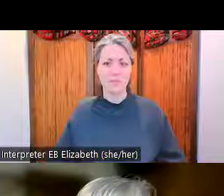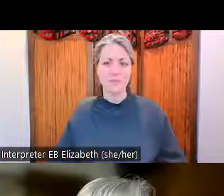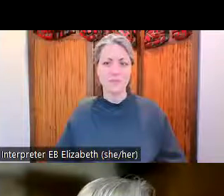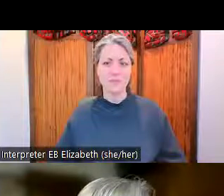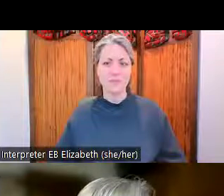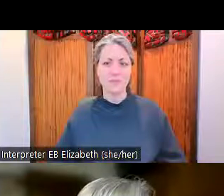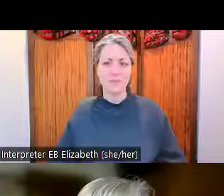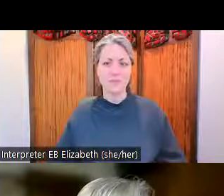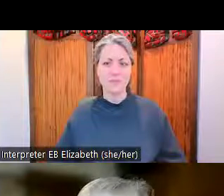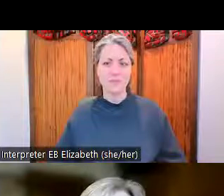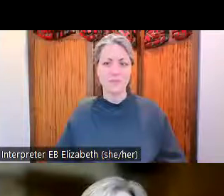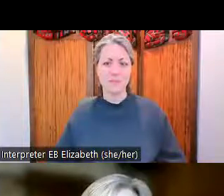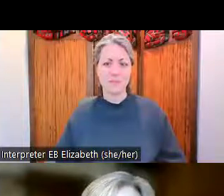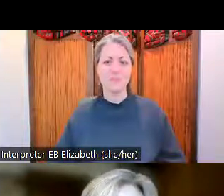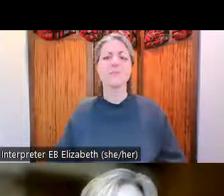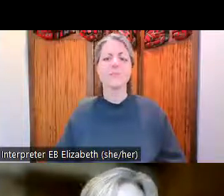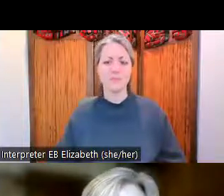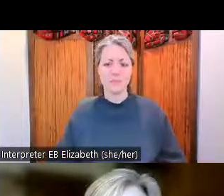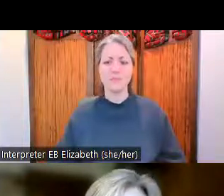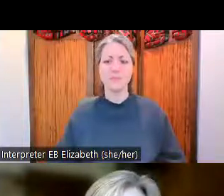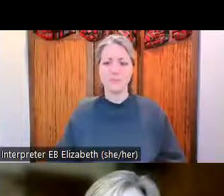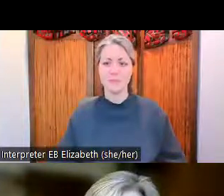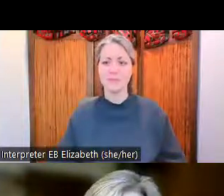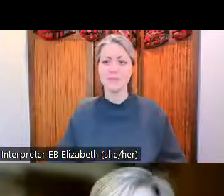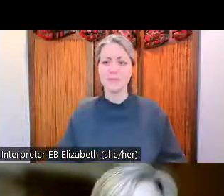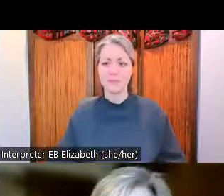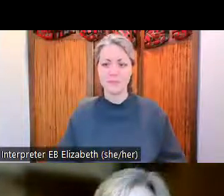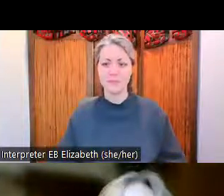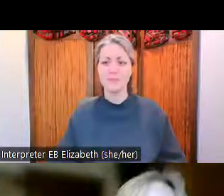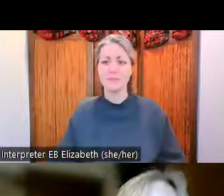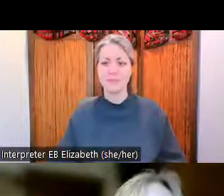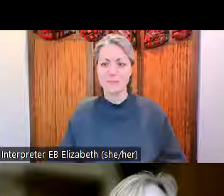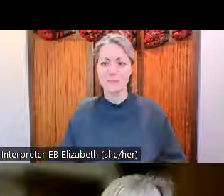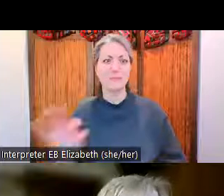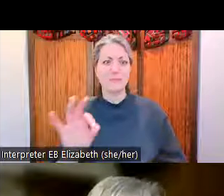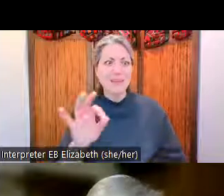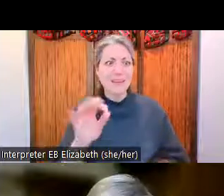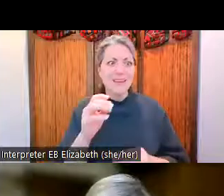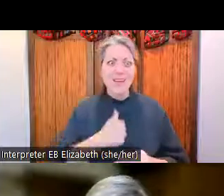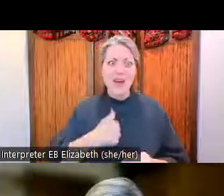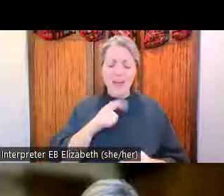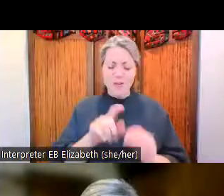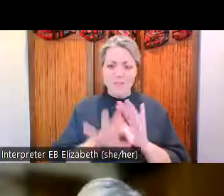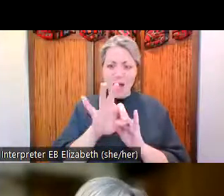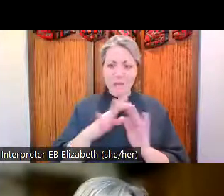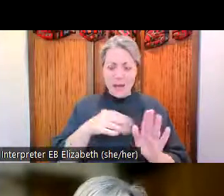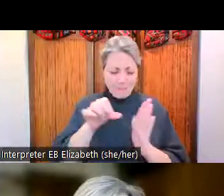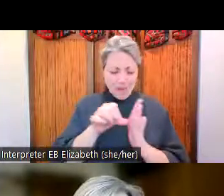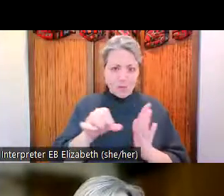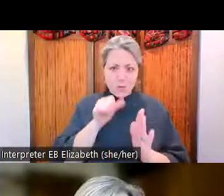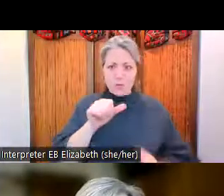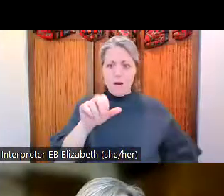Lynn, you're muted. Sorry, it took me a moment to find my unmute button. So thank you,